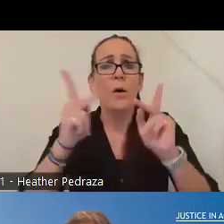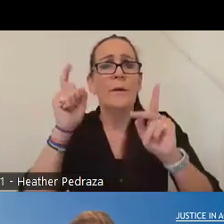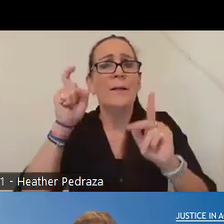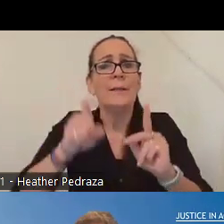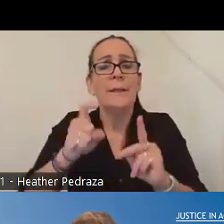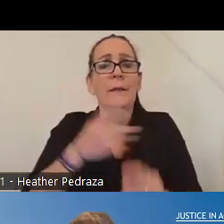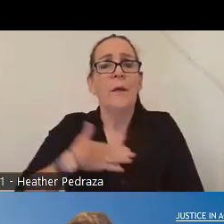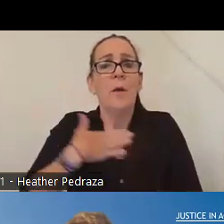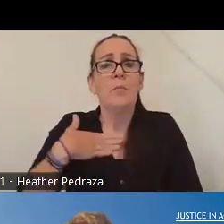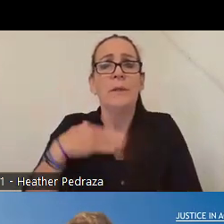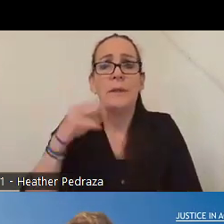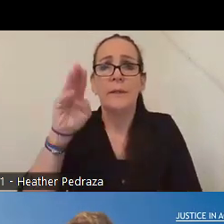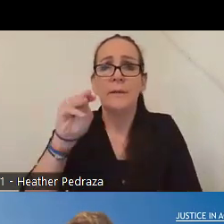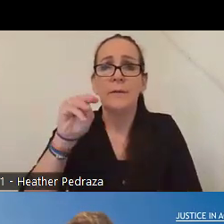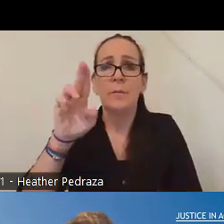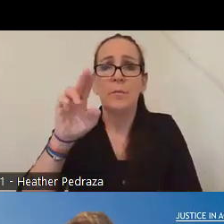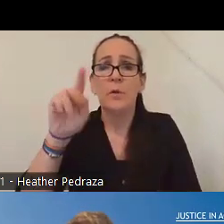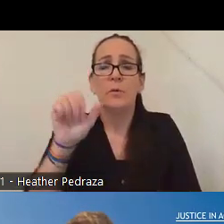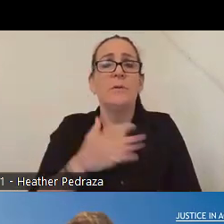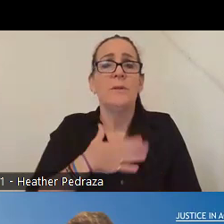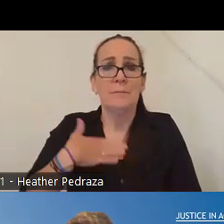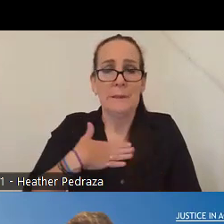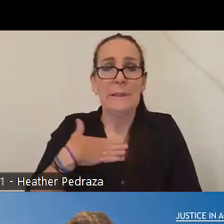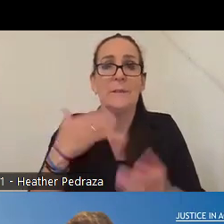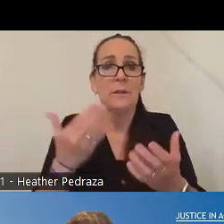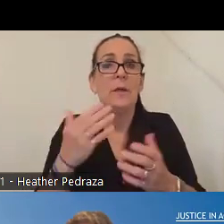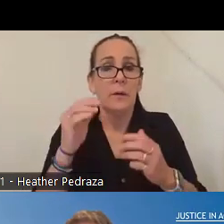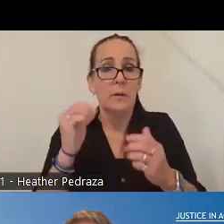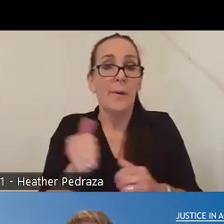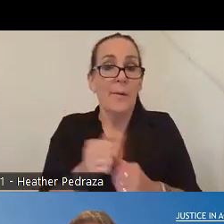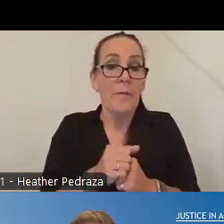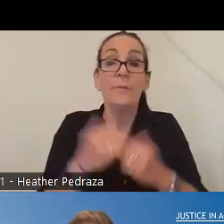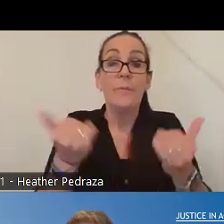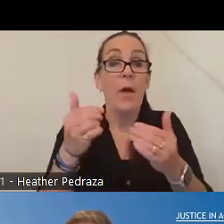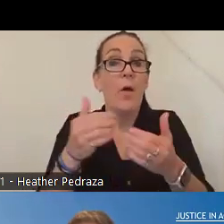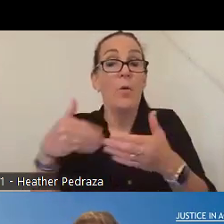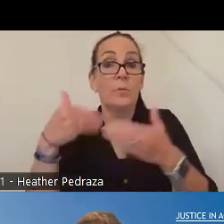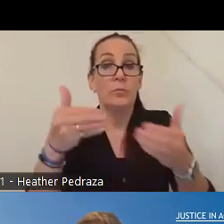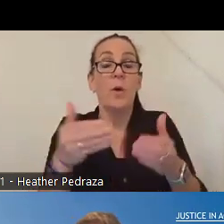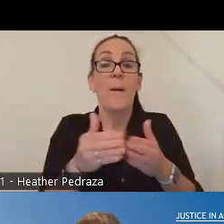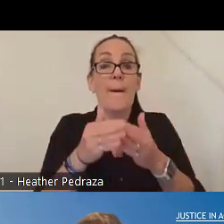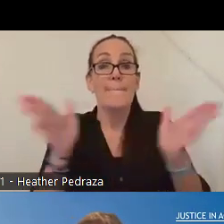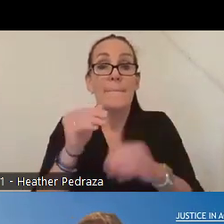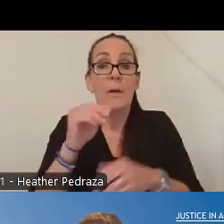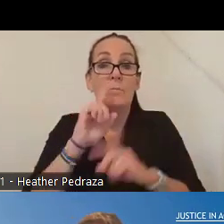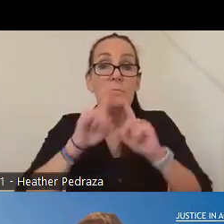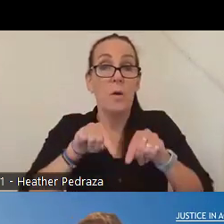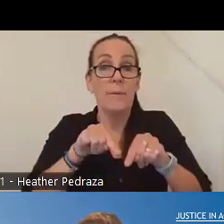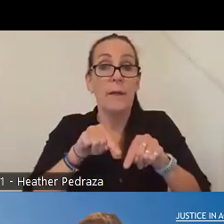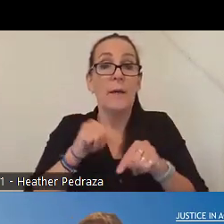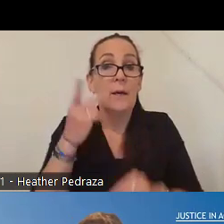have the team go ahead and find those, that'd be great. I'm going to move to public comment. So I see Connie, you have your hand up.